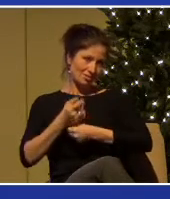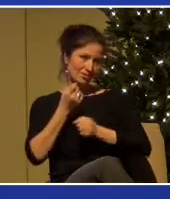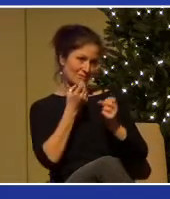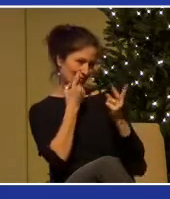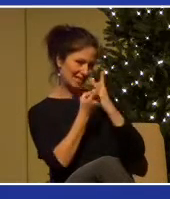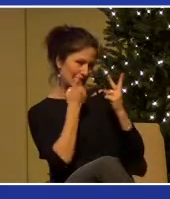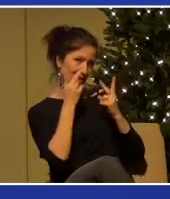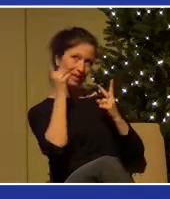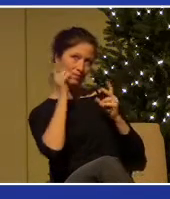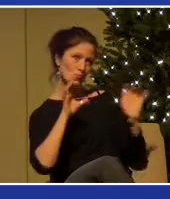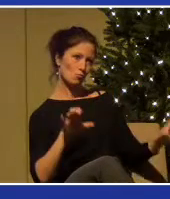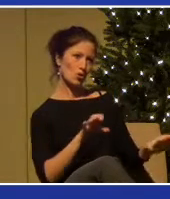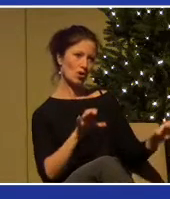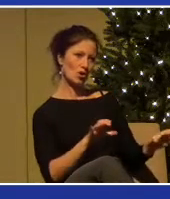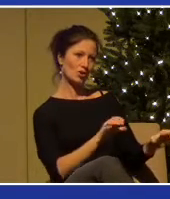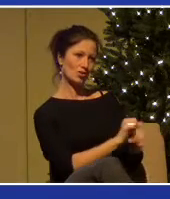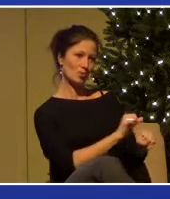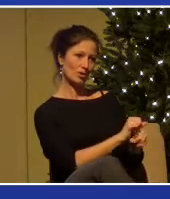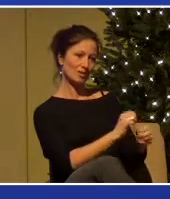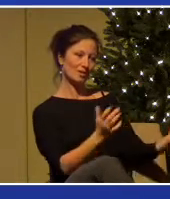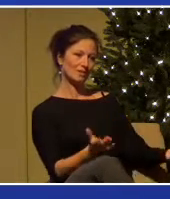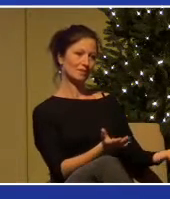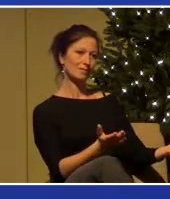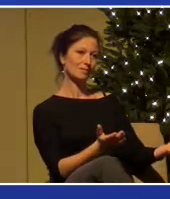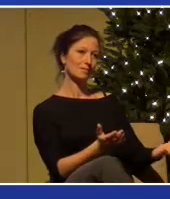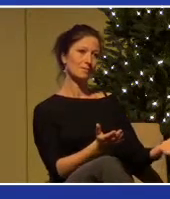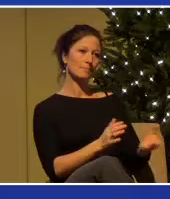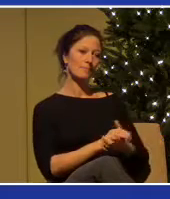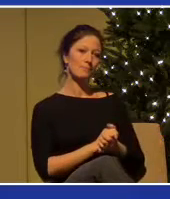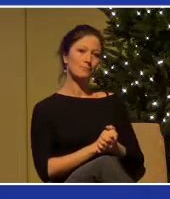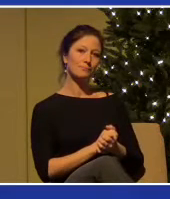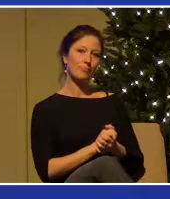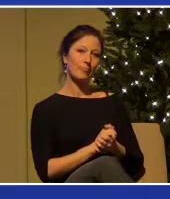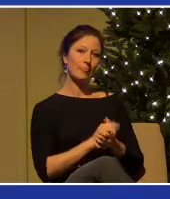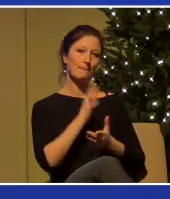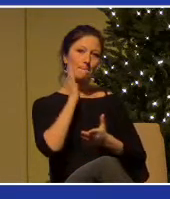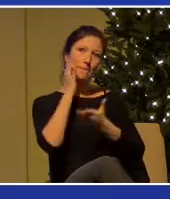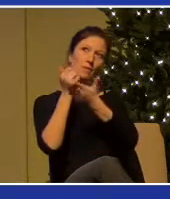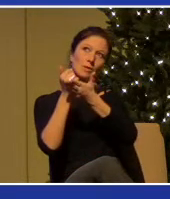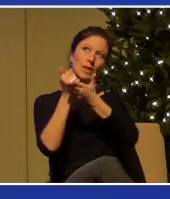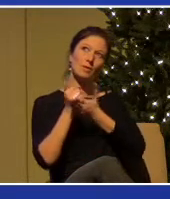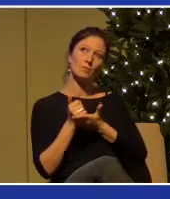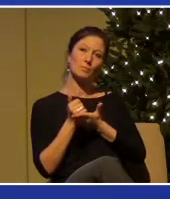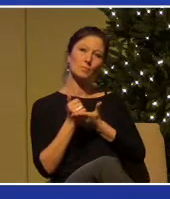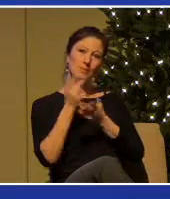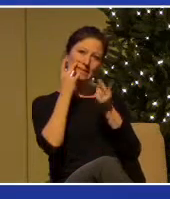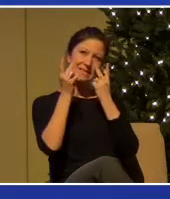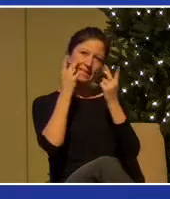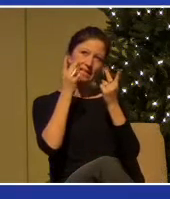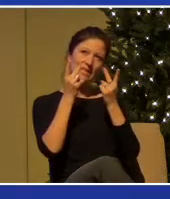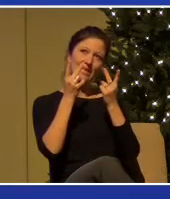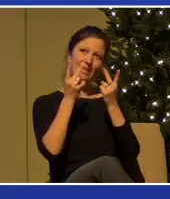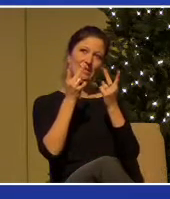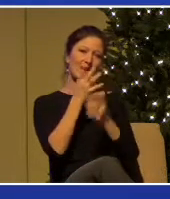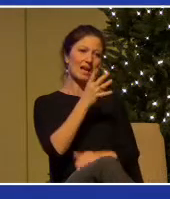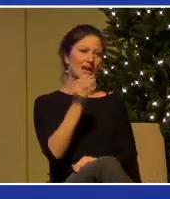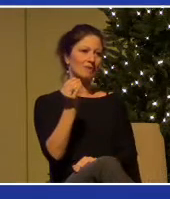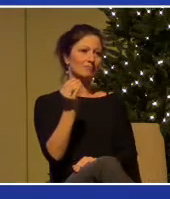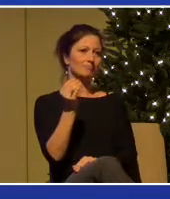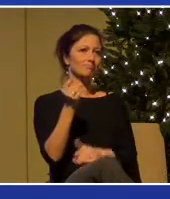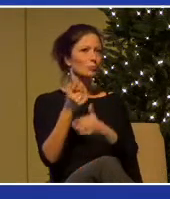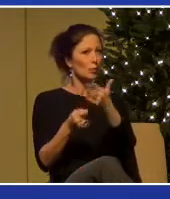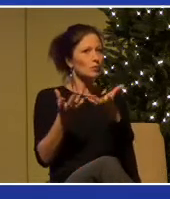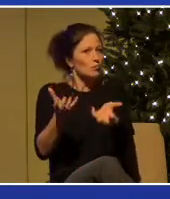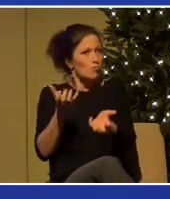And there are some things I believe God wants us to see, things He wants us to know this Christmas season, this